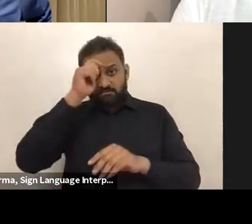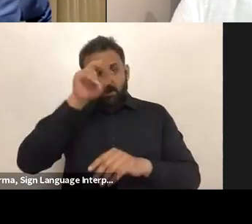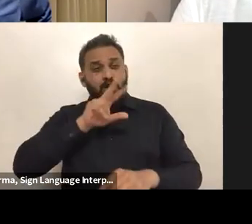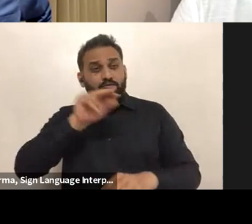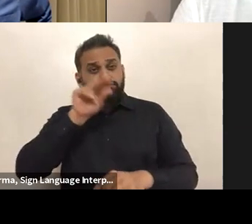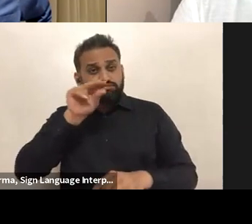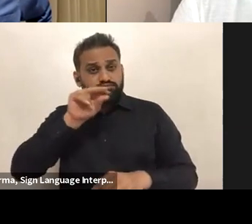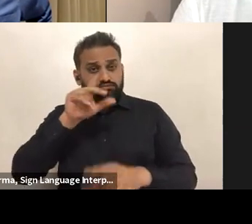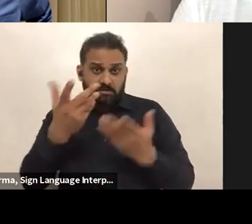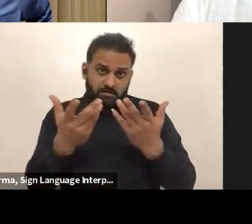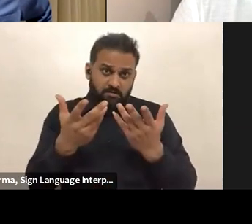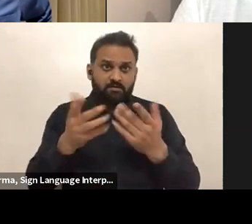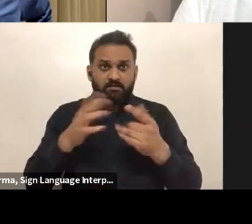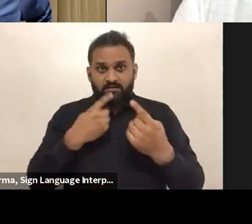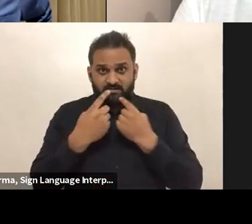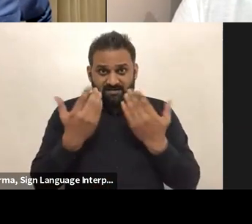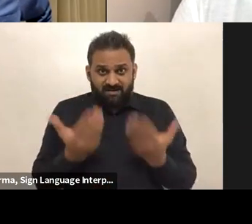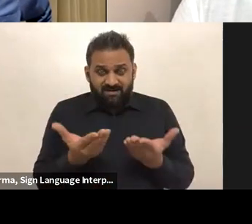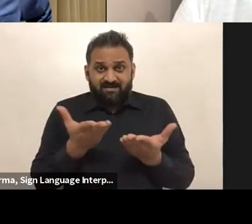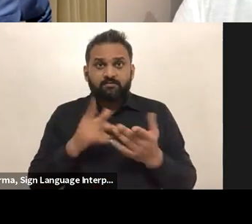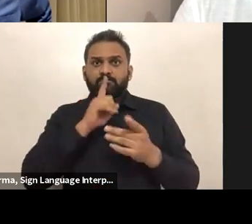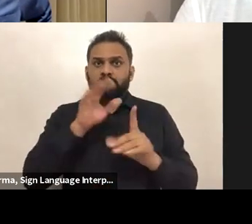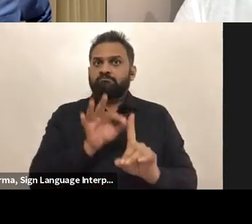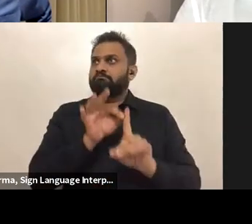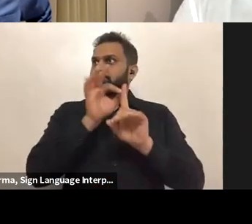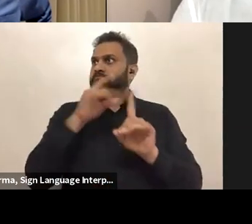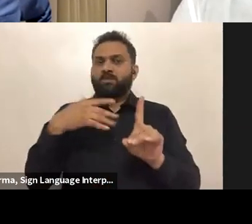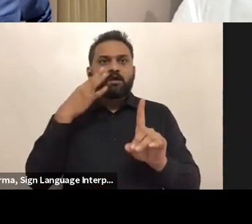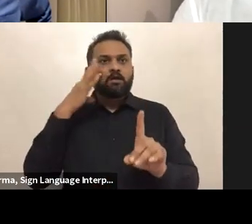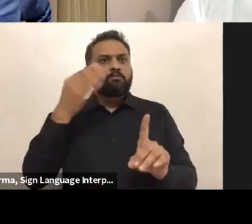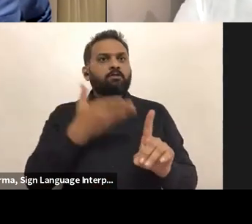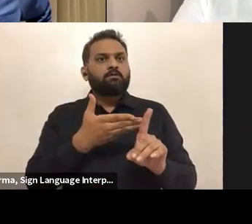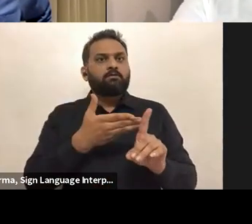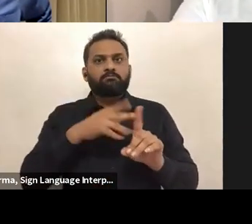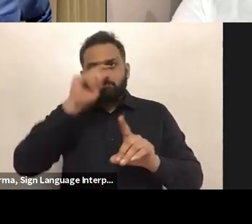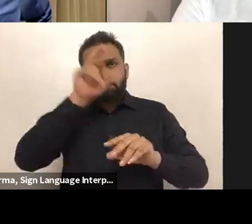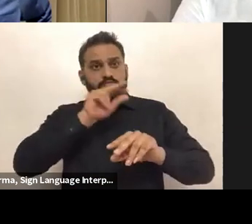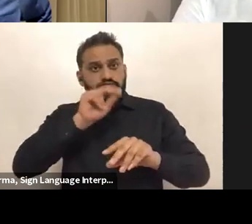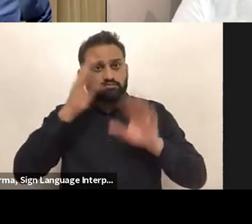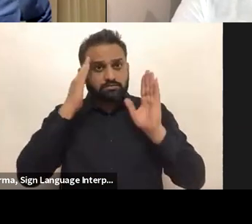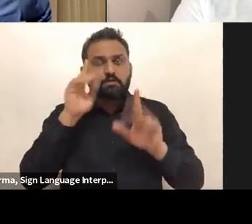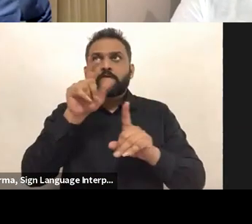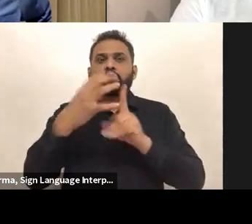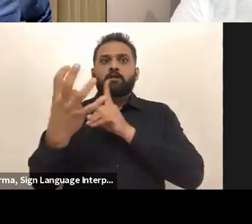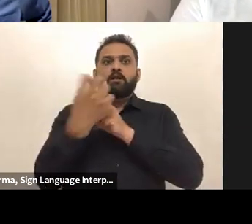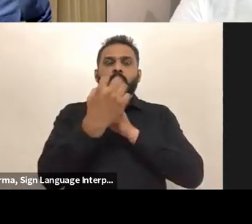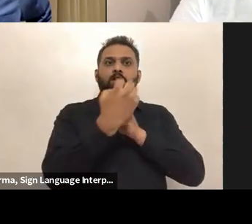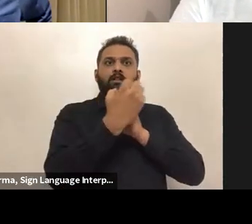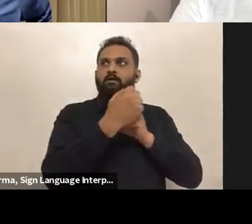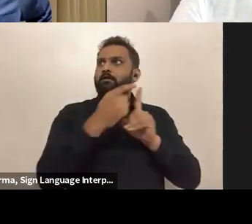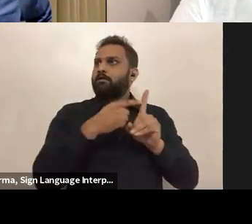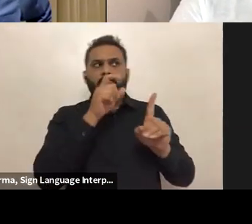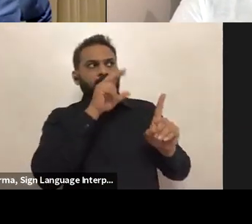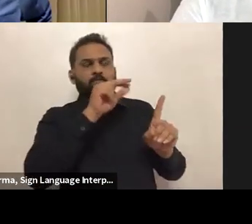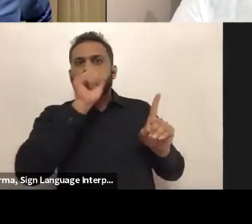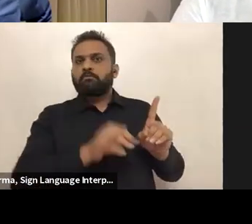are talking in, is a thing of privilege. And I think it's very important to keep recognizing a privilege and